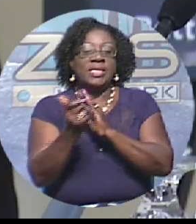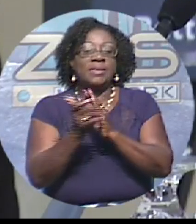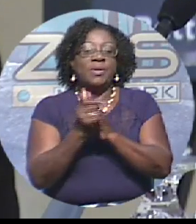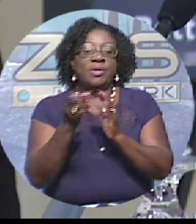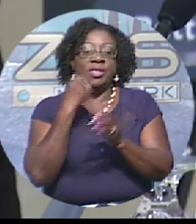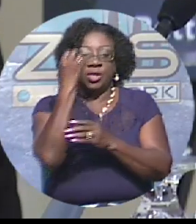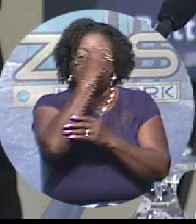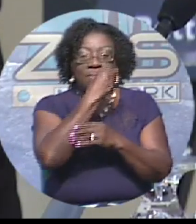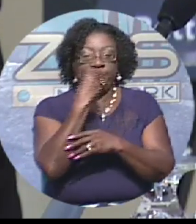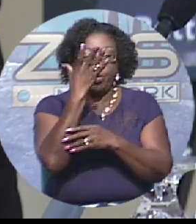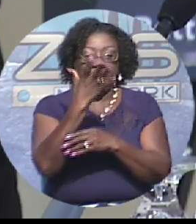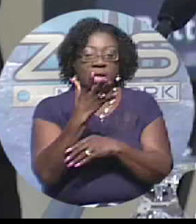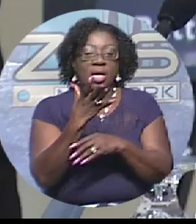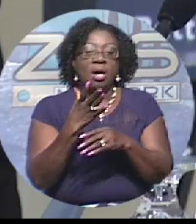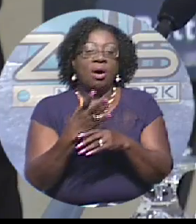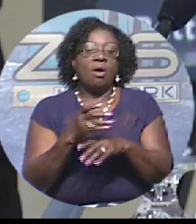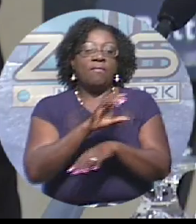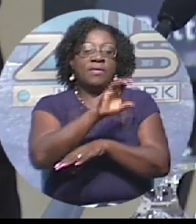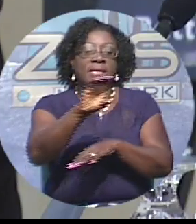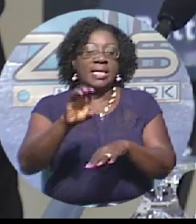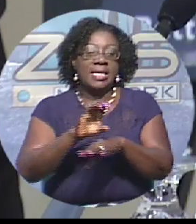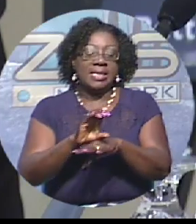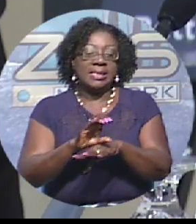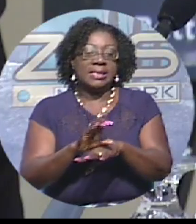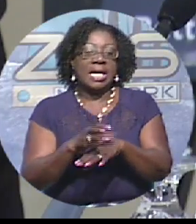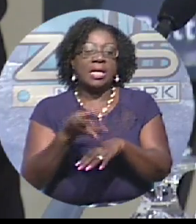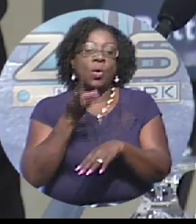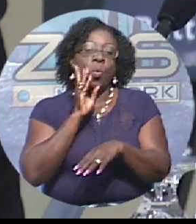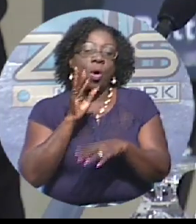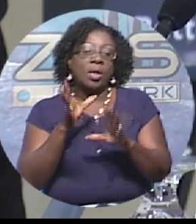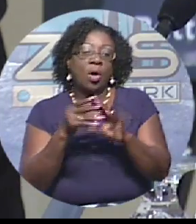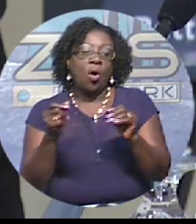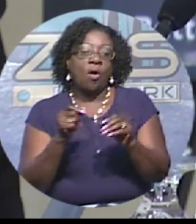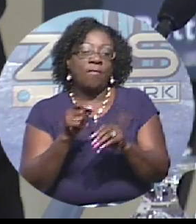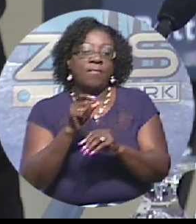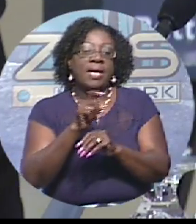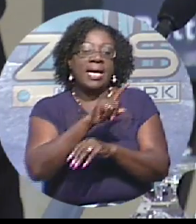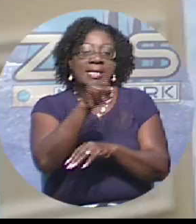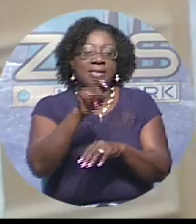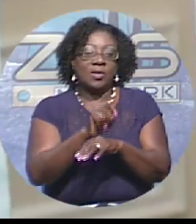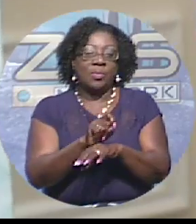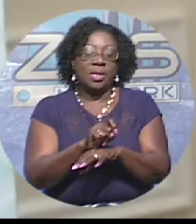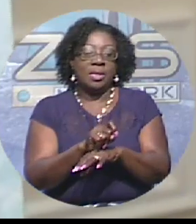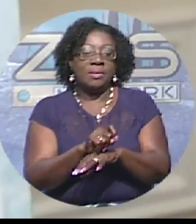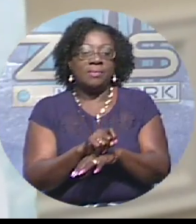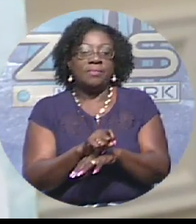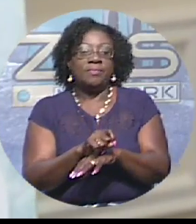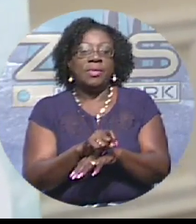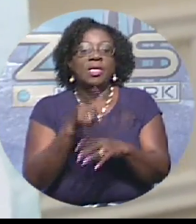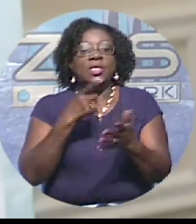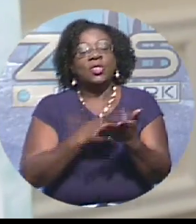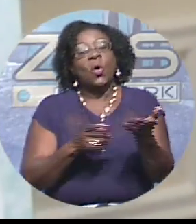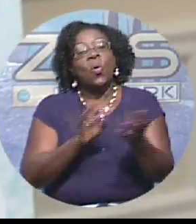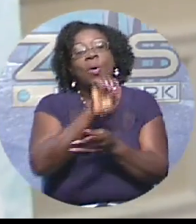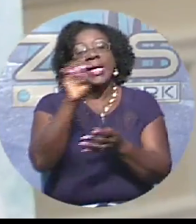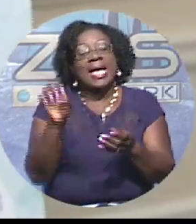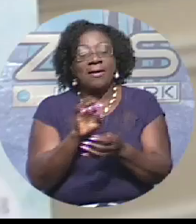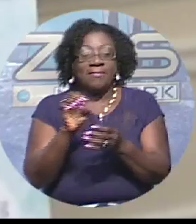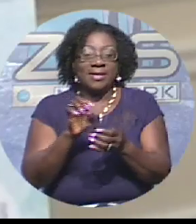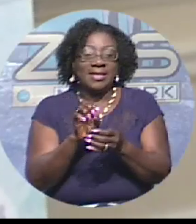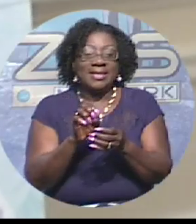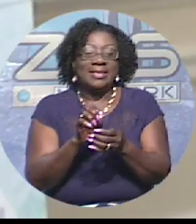and the beauty of the waters of Exuma, which is what he kept targeting from space. So whatever the fancy of